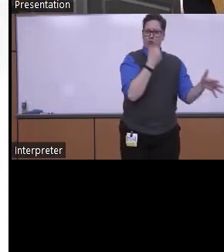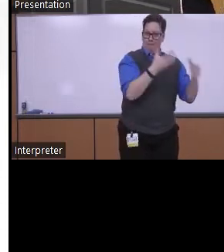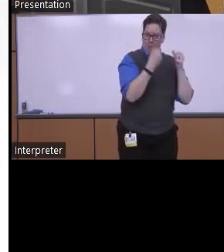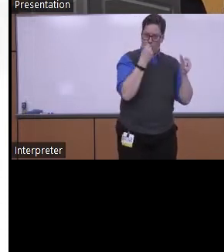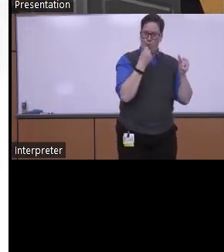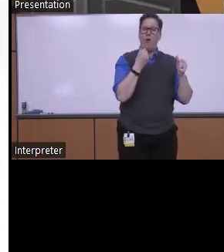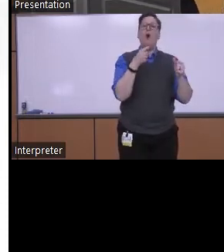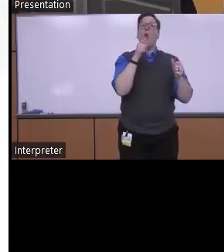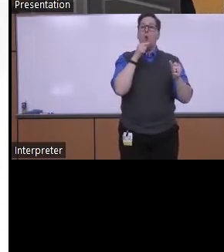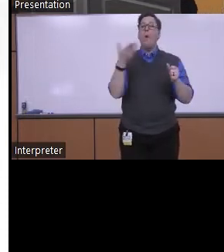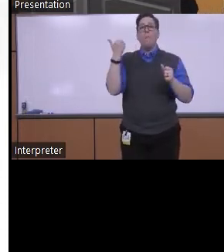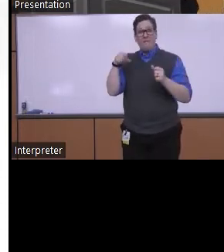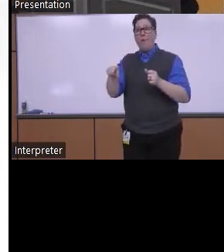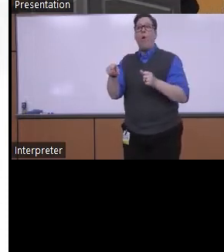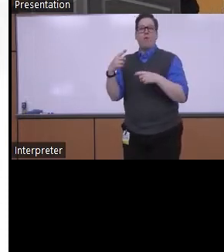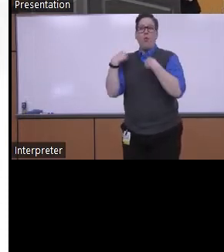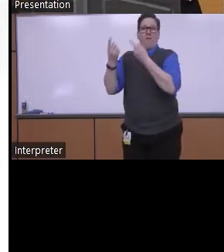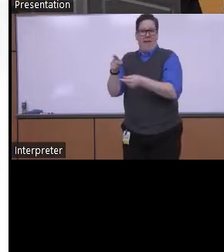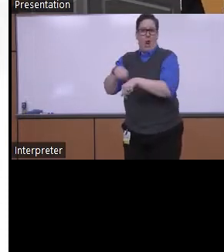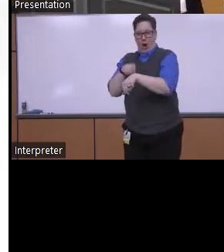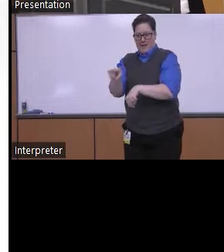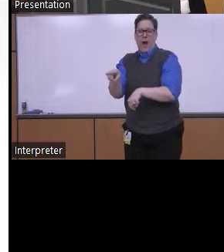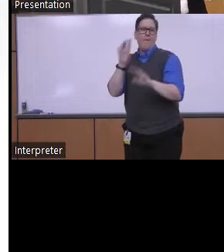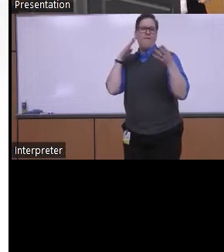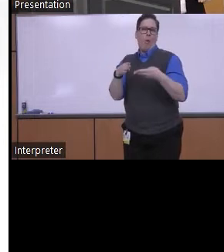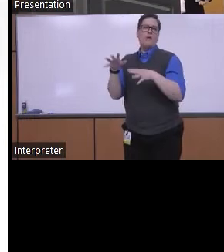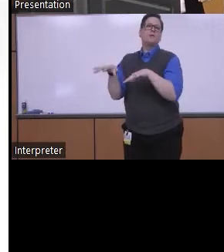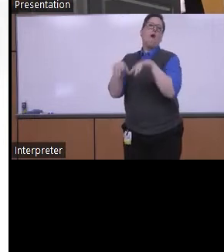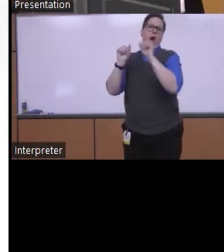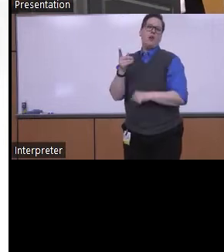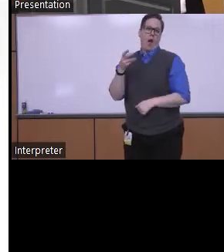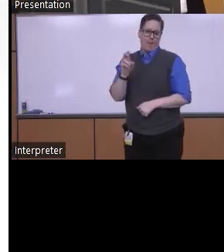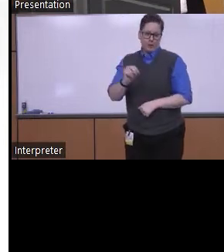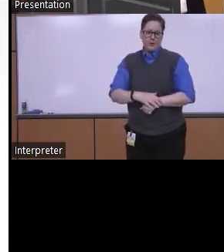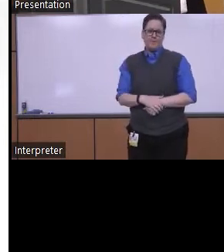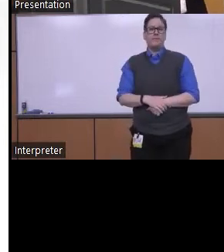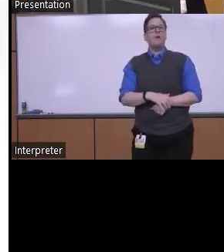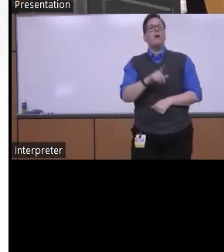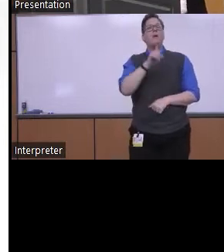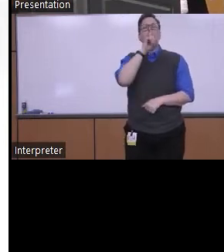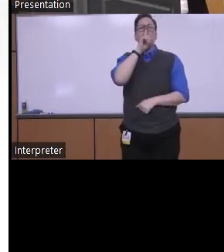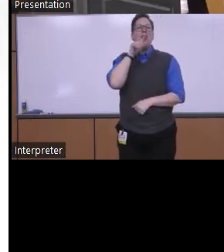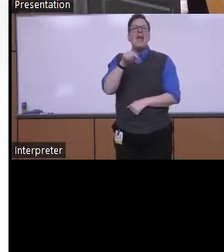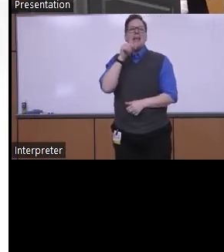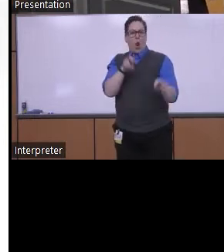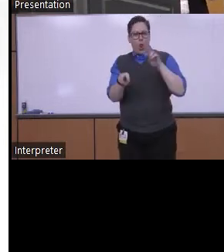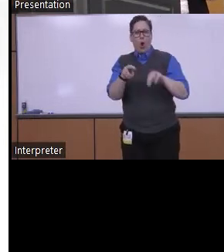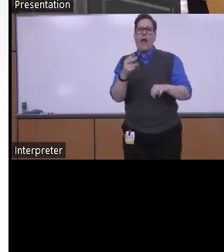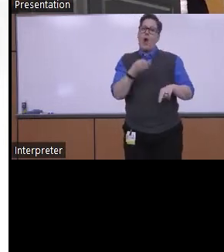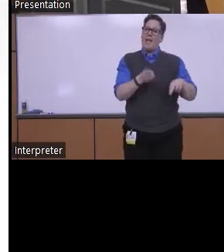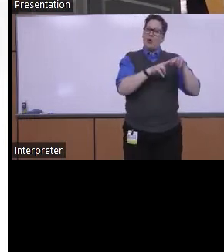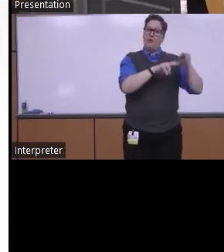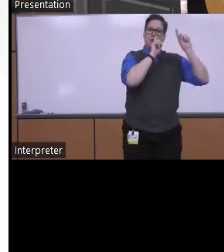and adopting those who have been in foster care for a long time. The ACWA did not address whether increased reporting contributed to increased child